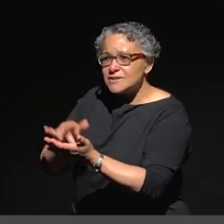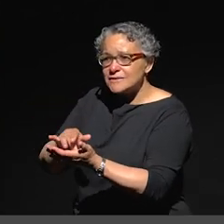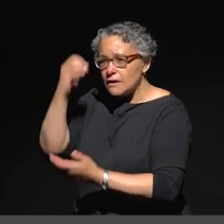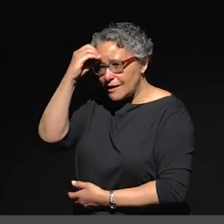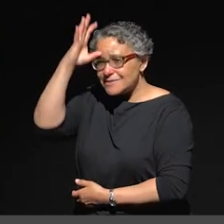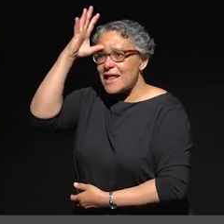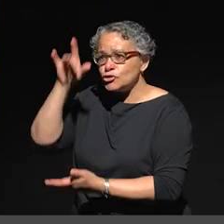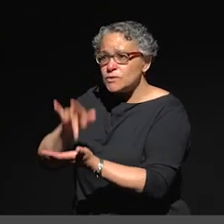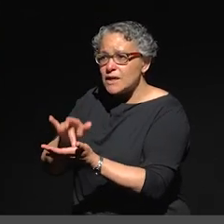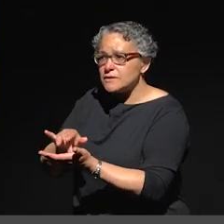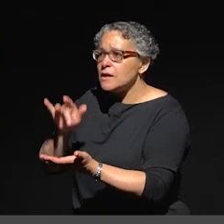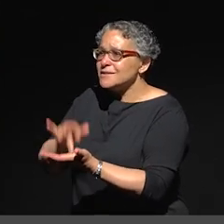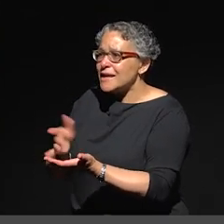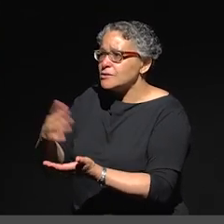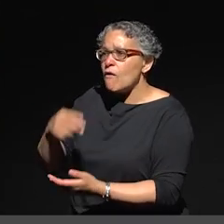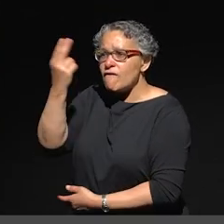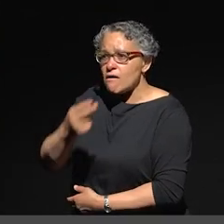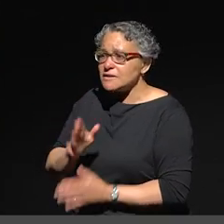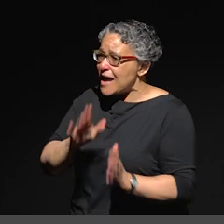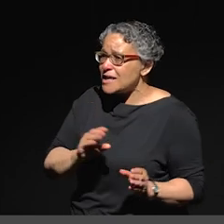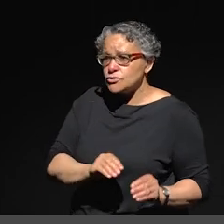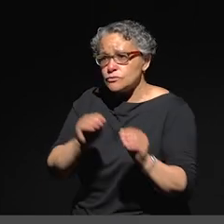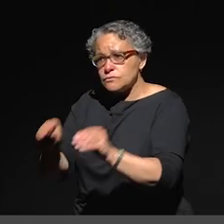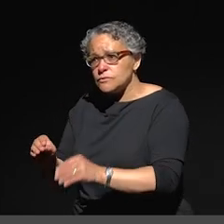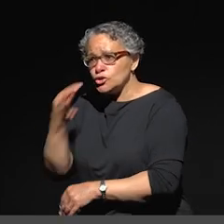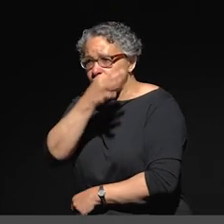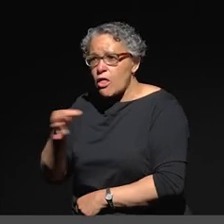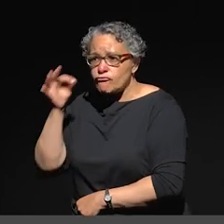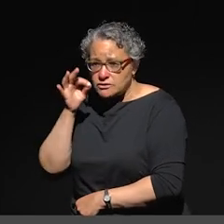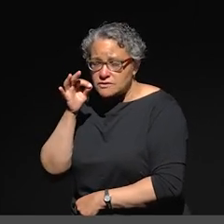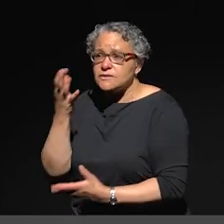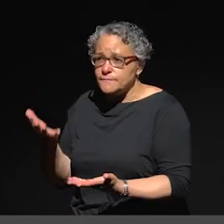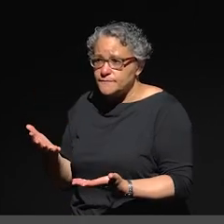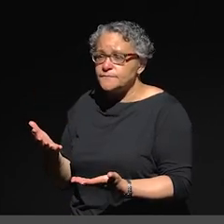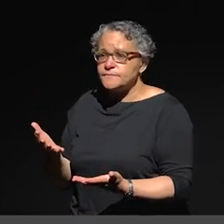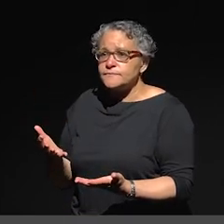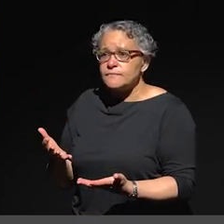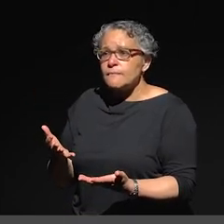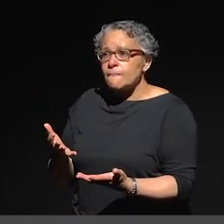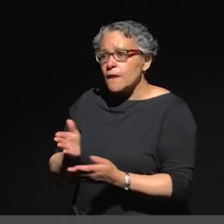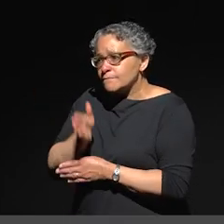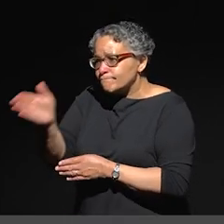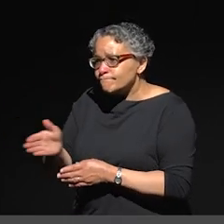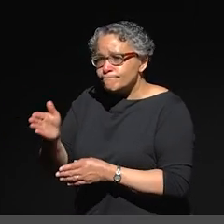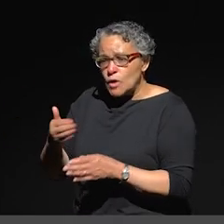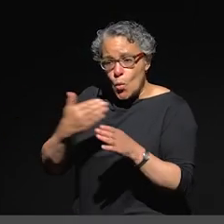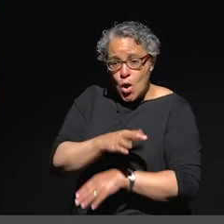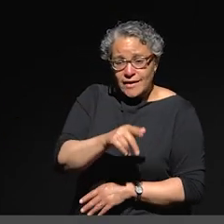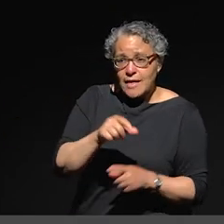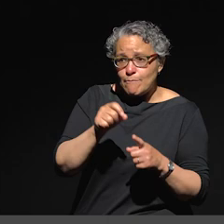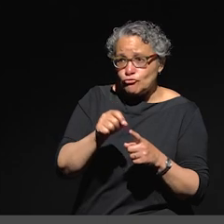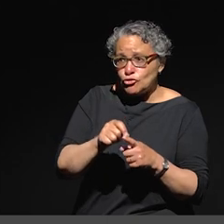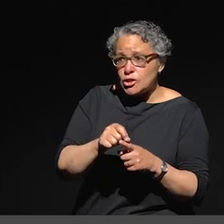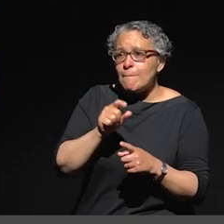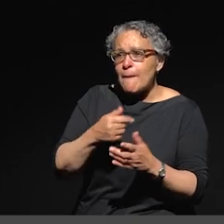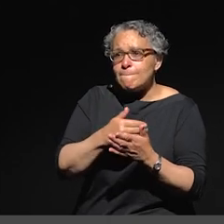arts, and so that he has to go there to learn. So while still being based in Perugia, he goes to Florence more and more, and he works in both places.